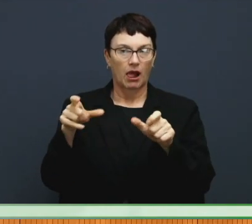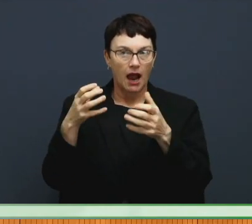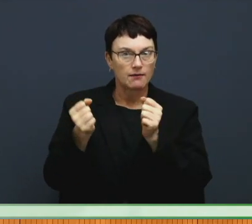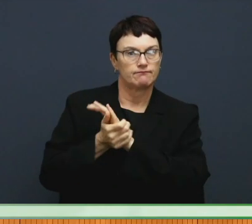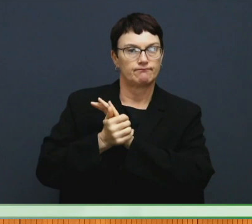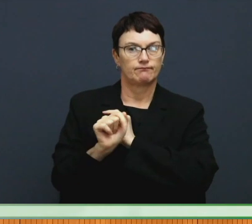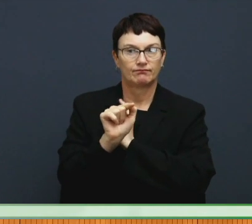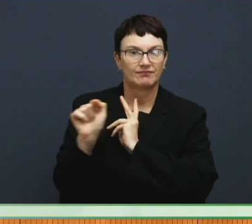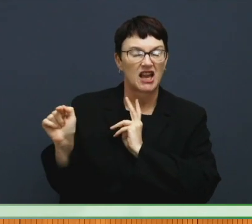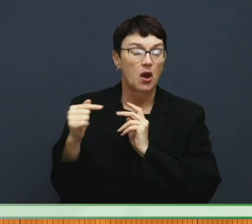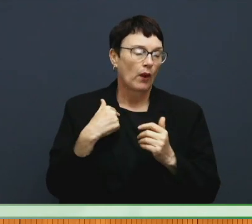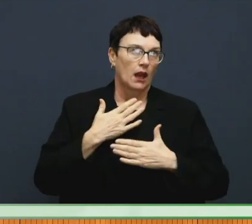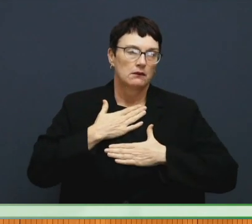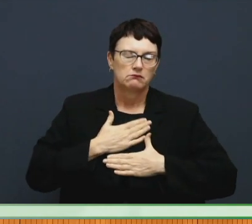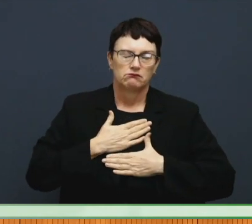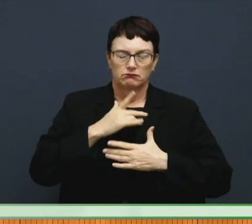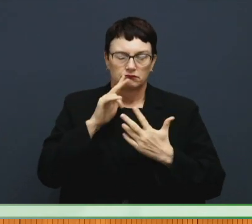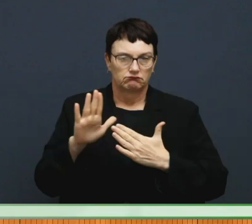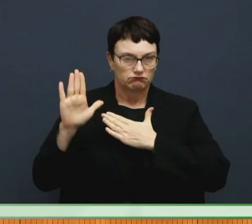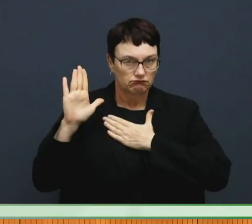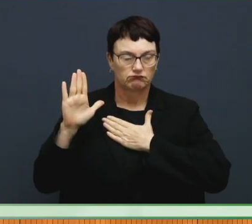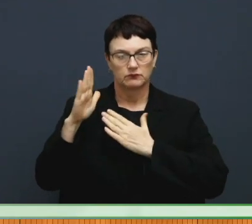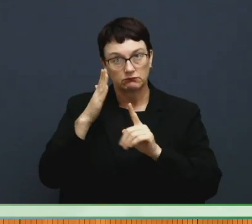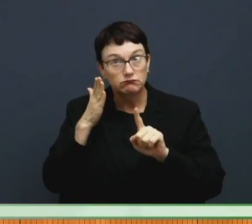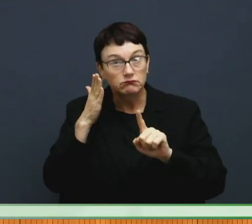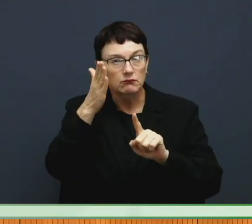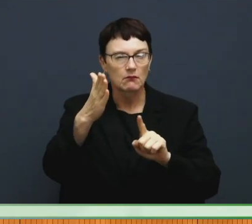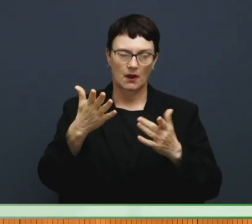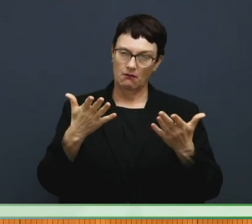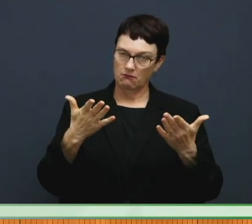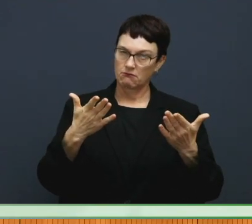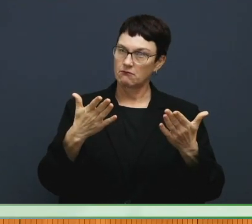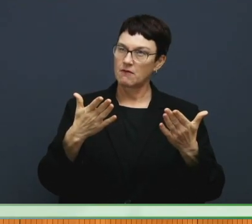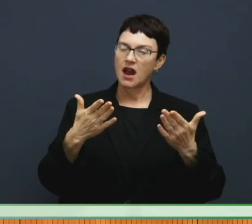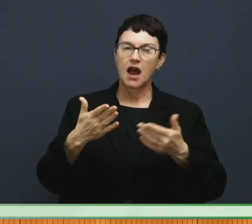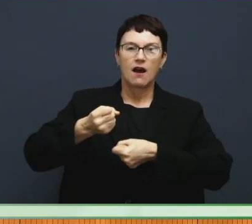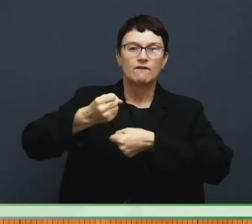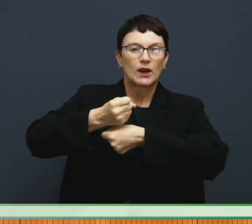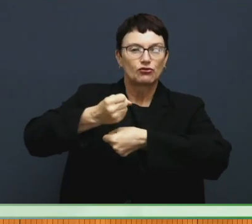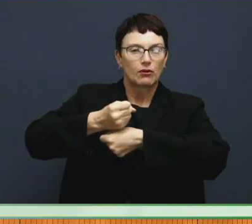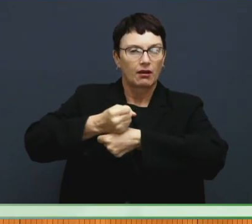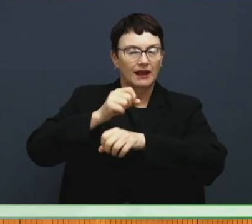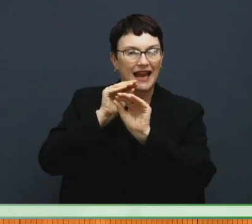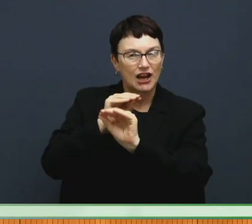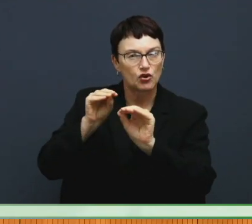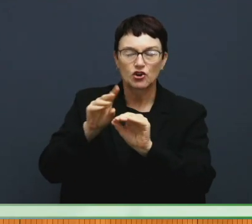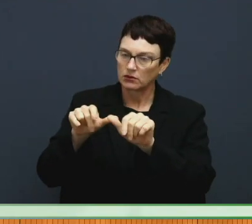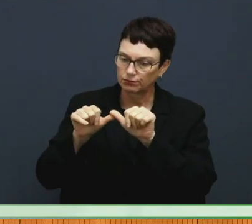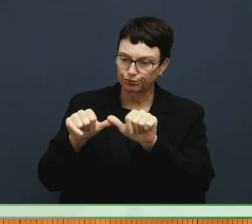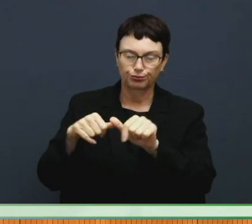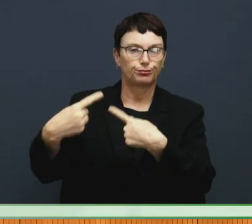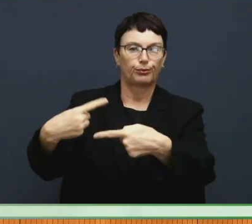to promoting the sustainable development of vocational education for people with